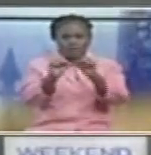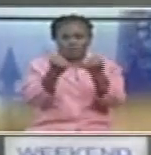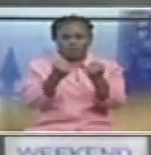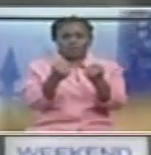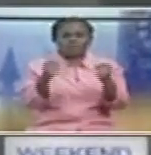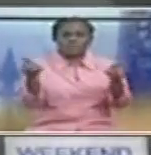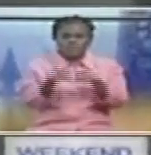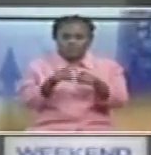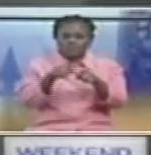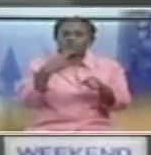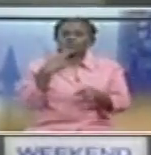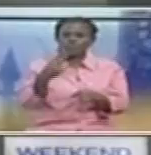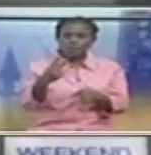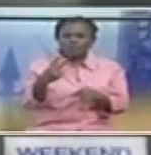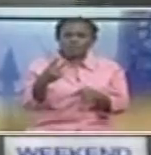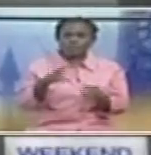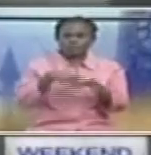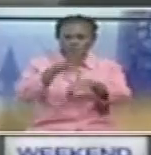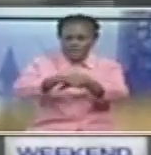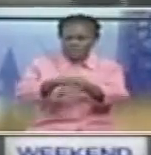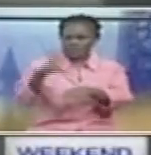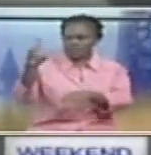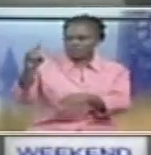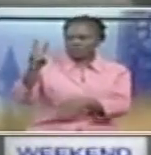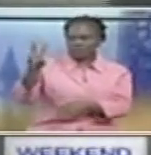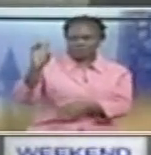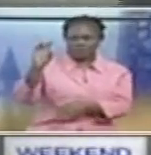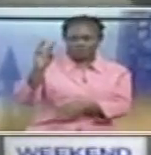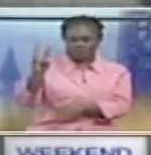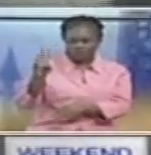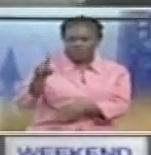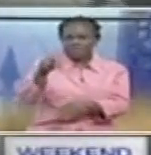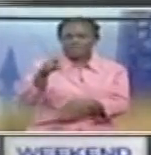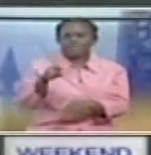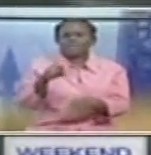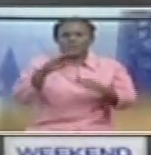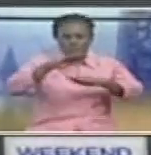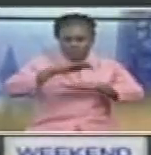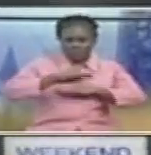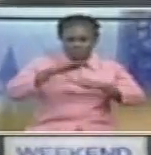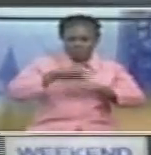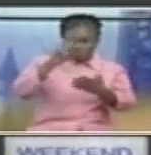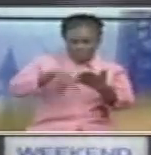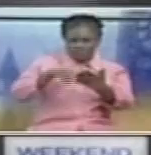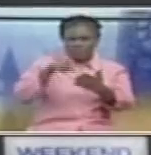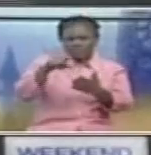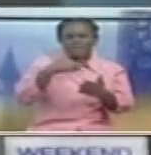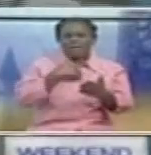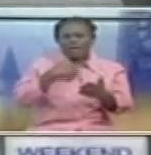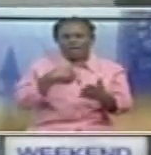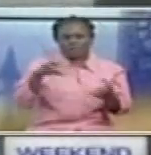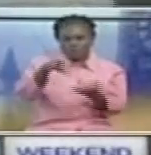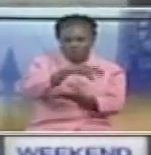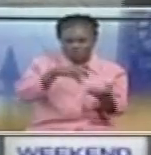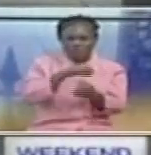All he needed was 200 shillings to buy the DVD. This proves that the DVD feeds a local demand, and Amina's request to have them